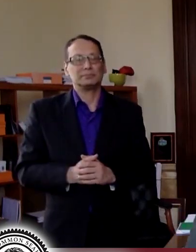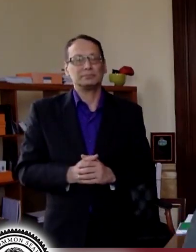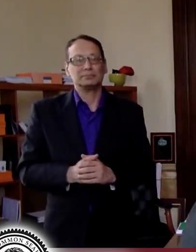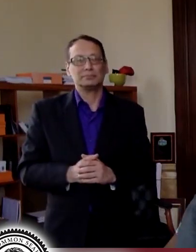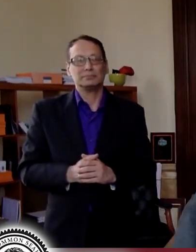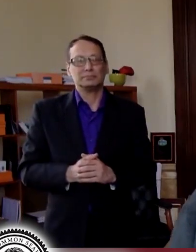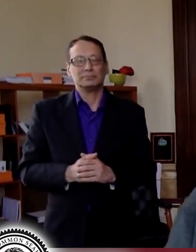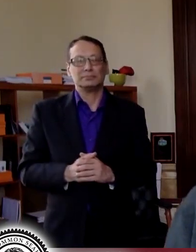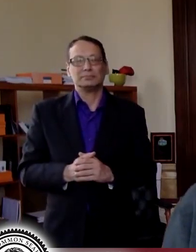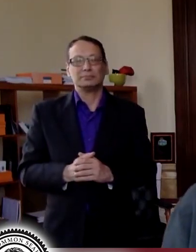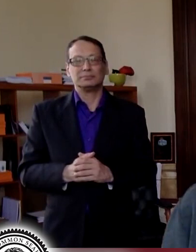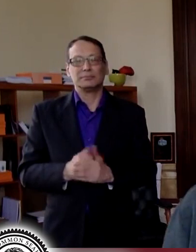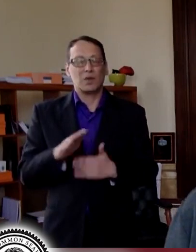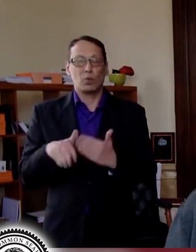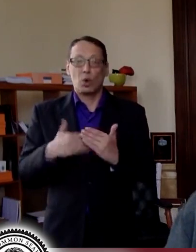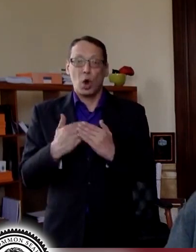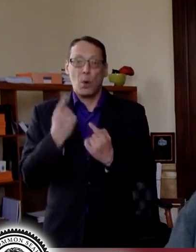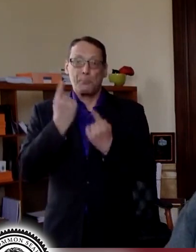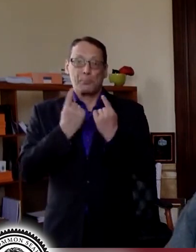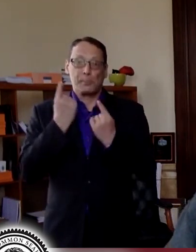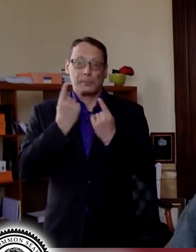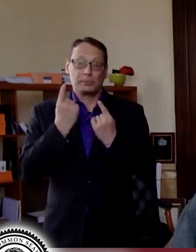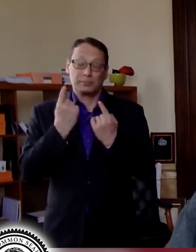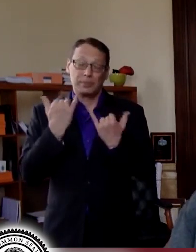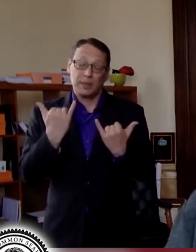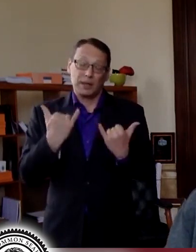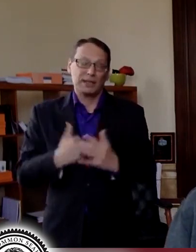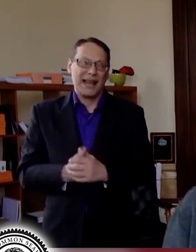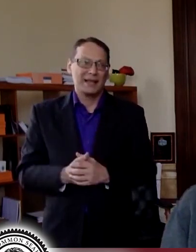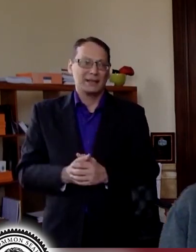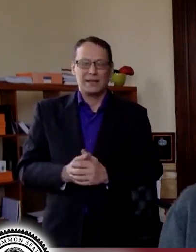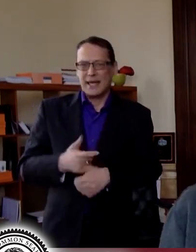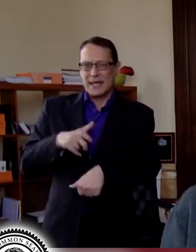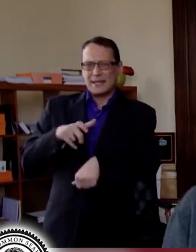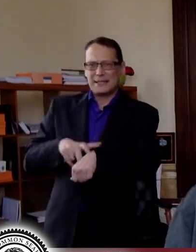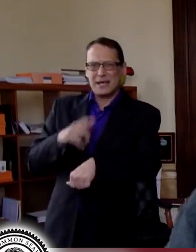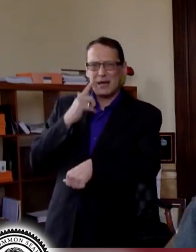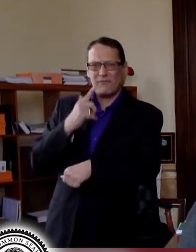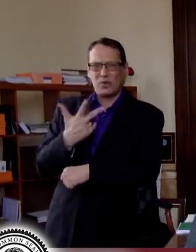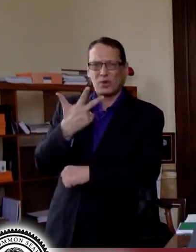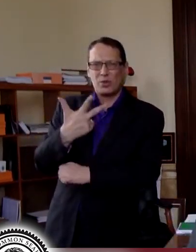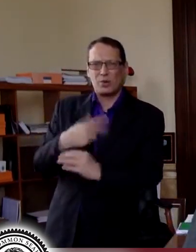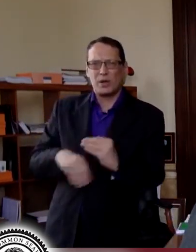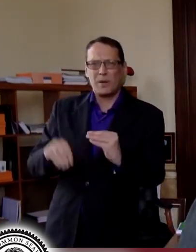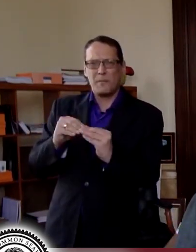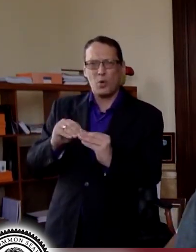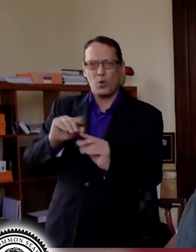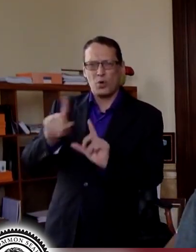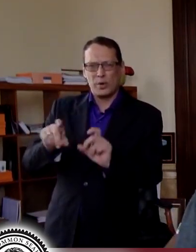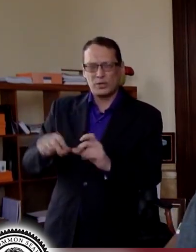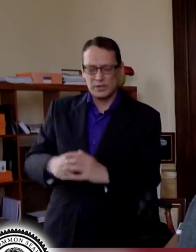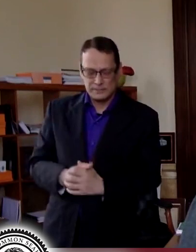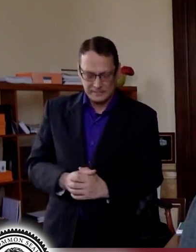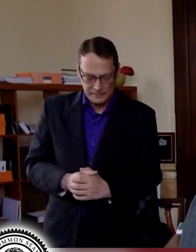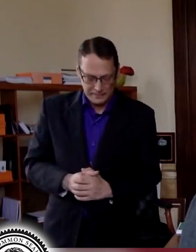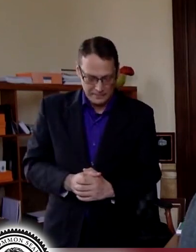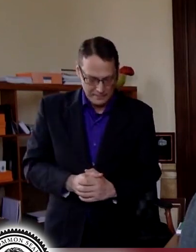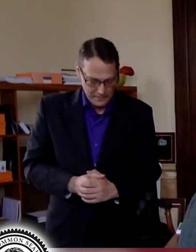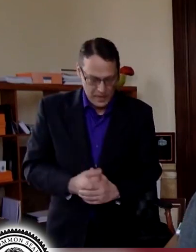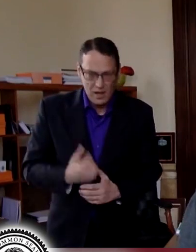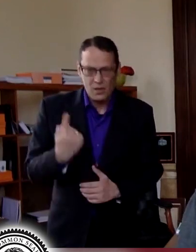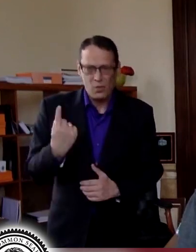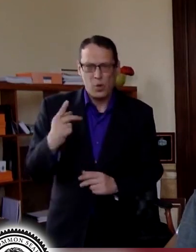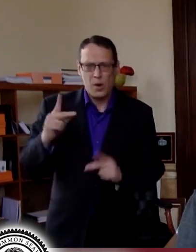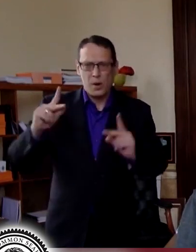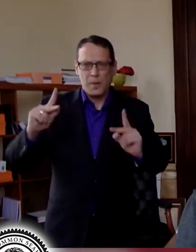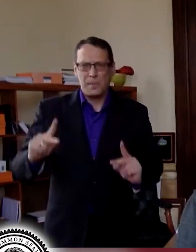all thinking about that right now. Okay, I think we have time for like 3 more questions. One viewer